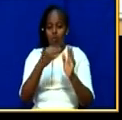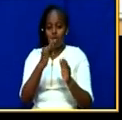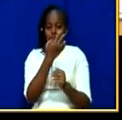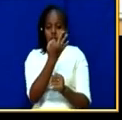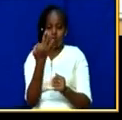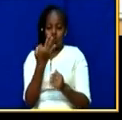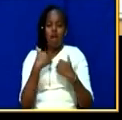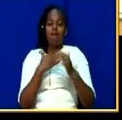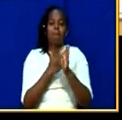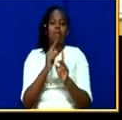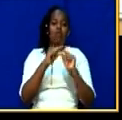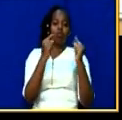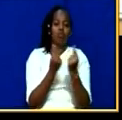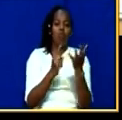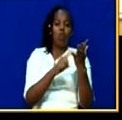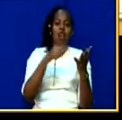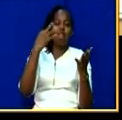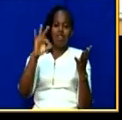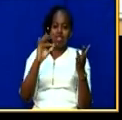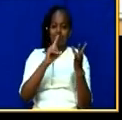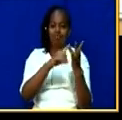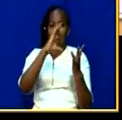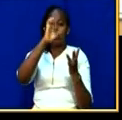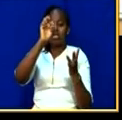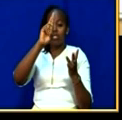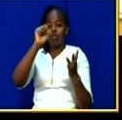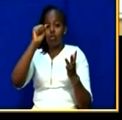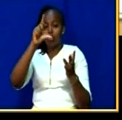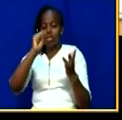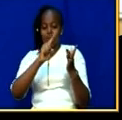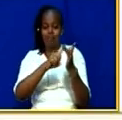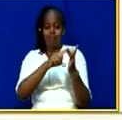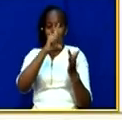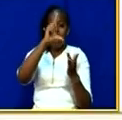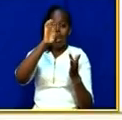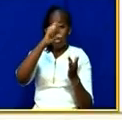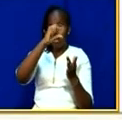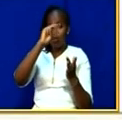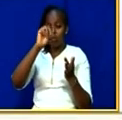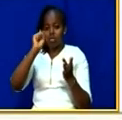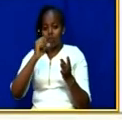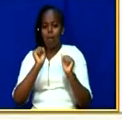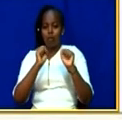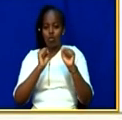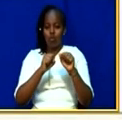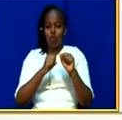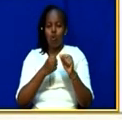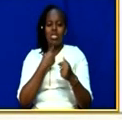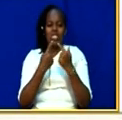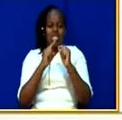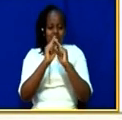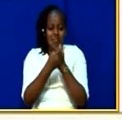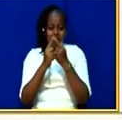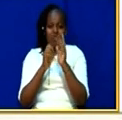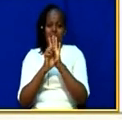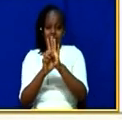of food crops: vegetables, cereals, and legumes. And examples, we can name so many. Excellent.